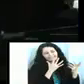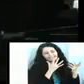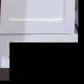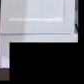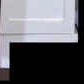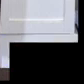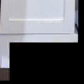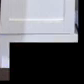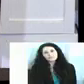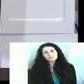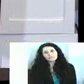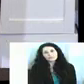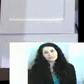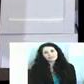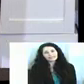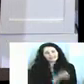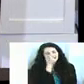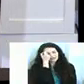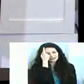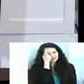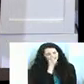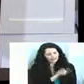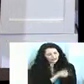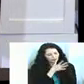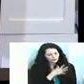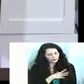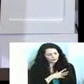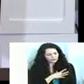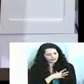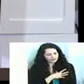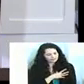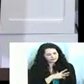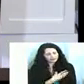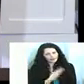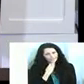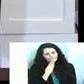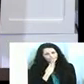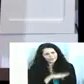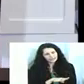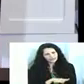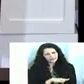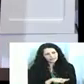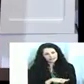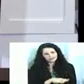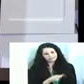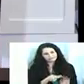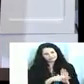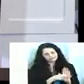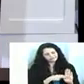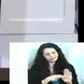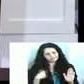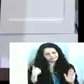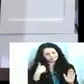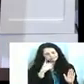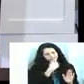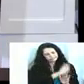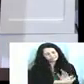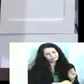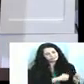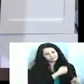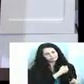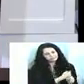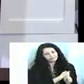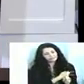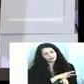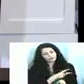to understand that women have been given a bad rap over the years. Indeed, if you look at Scripture, women have